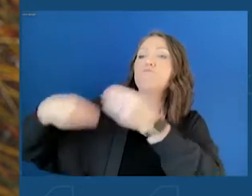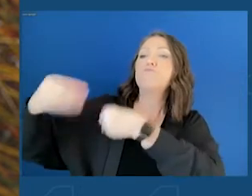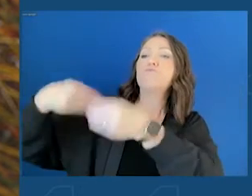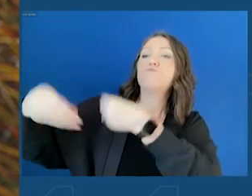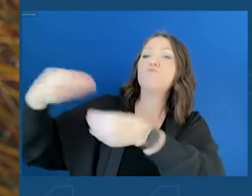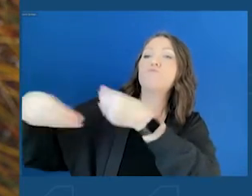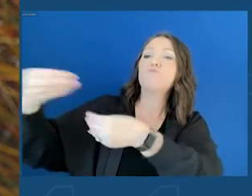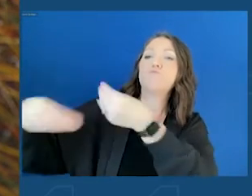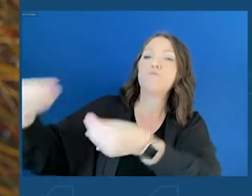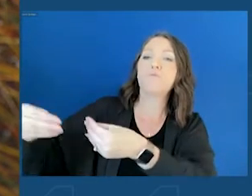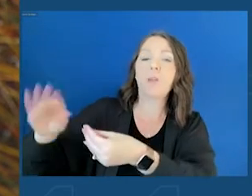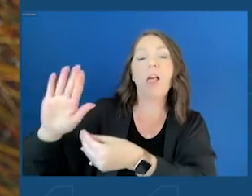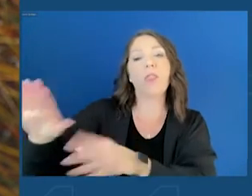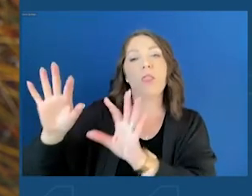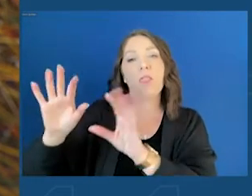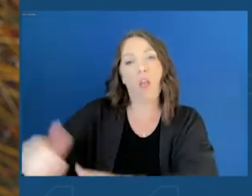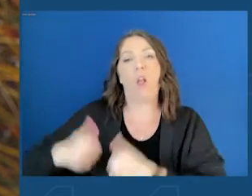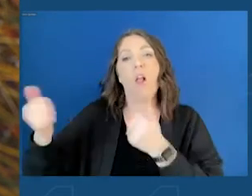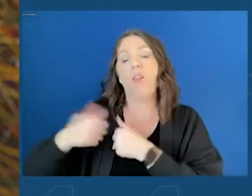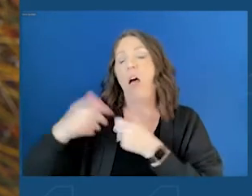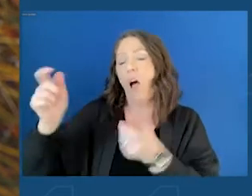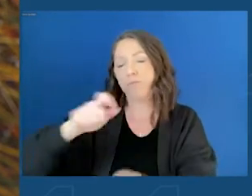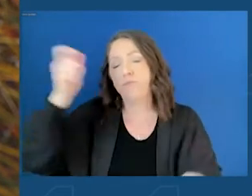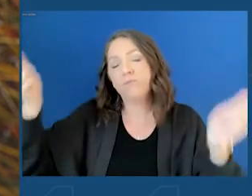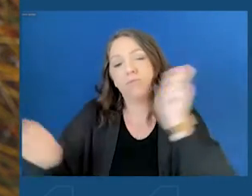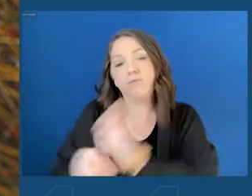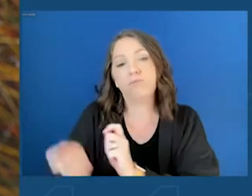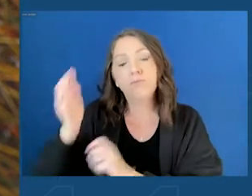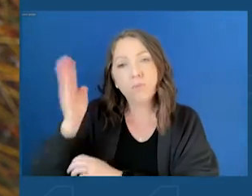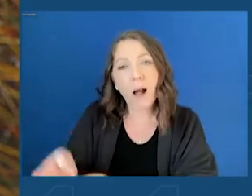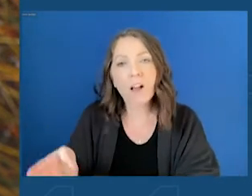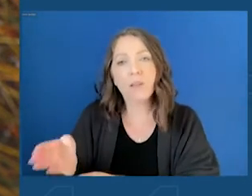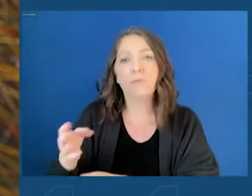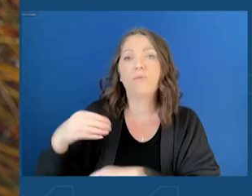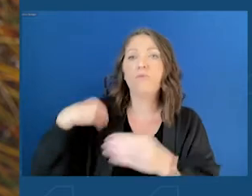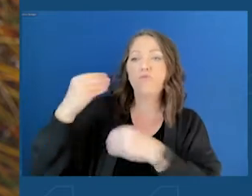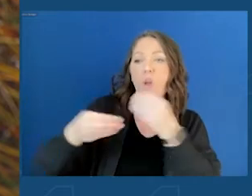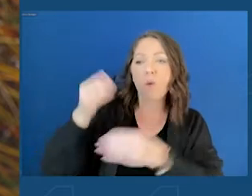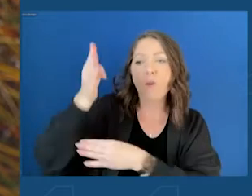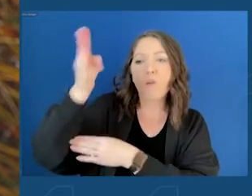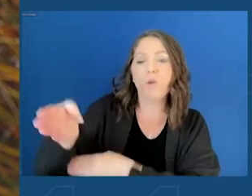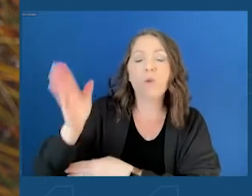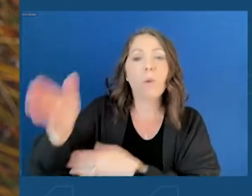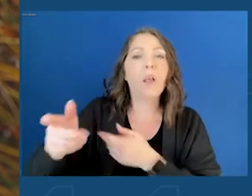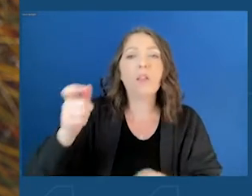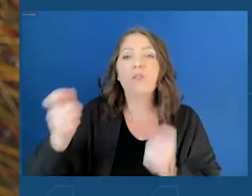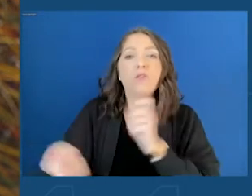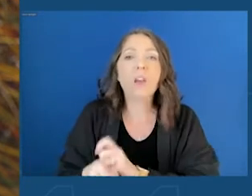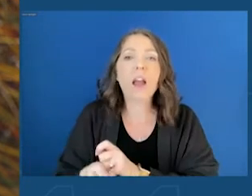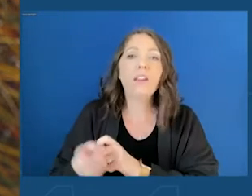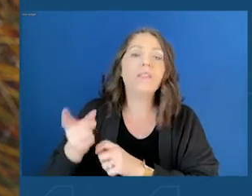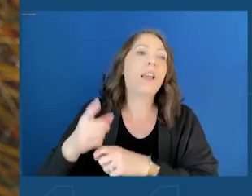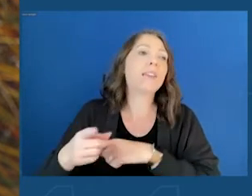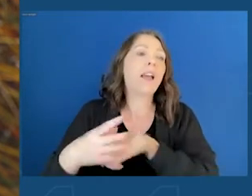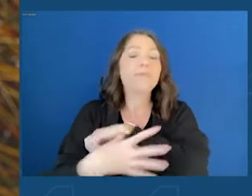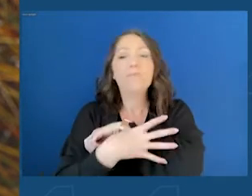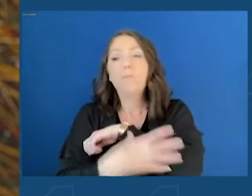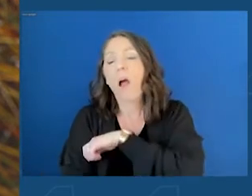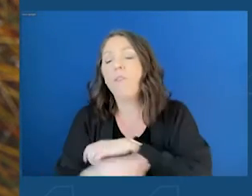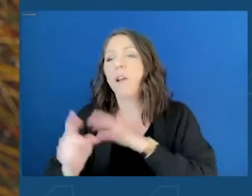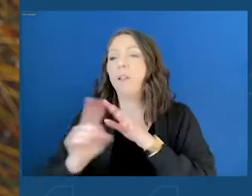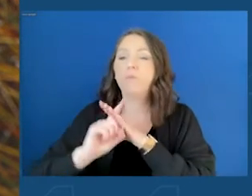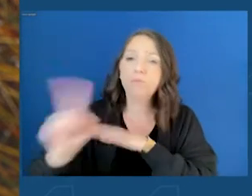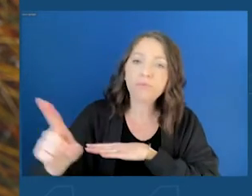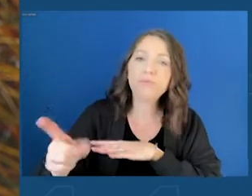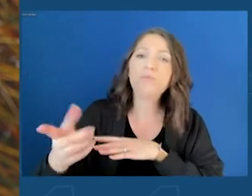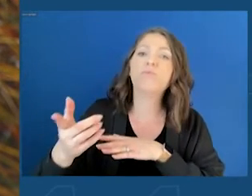children, changing generations to come so that they can escape the plague of poverty and the distorted criminal justice